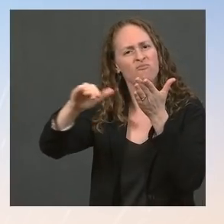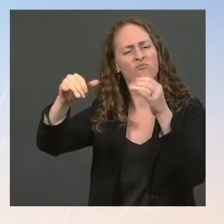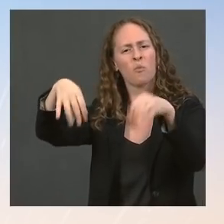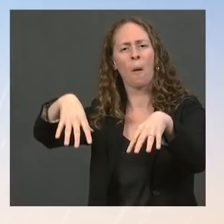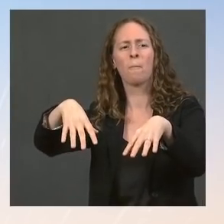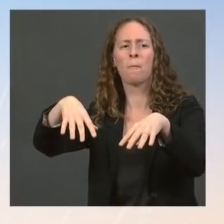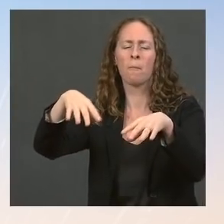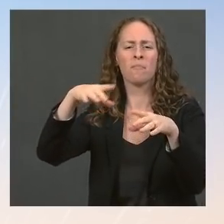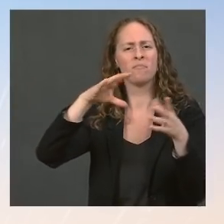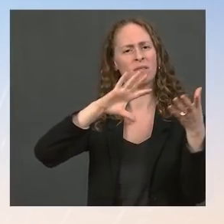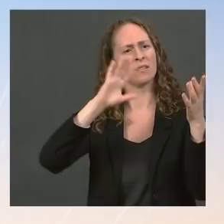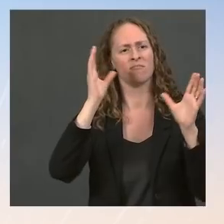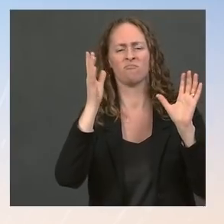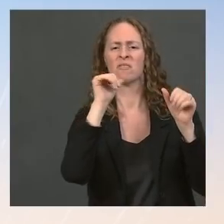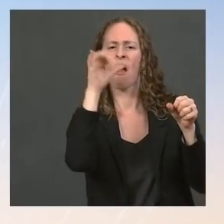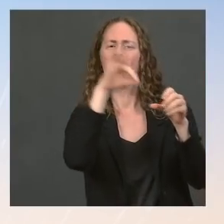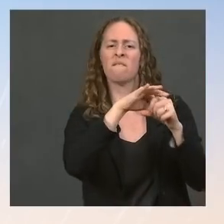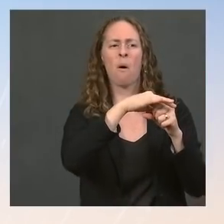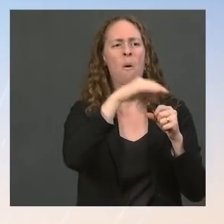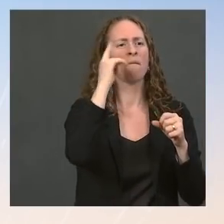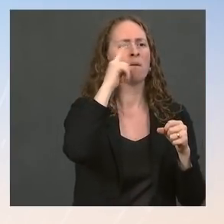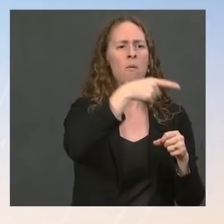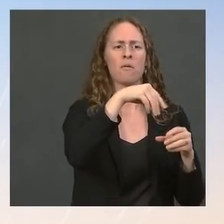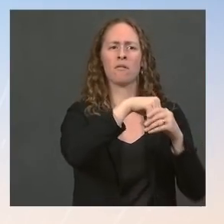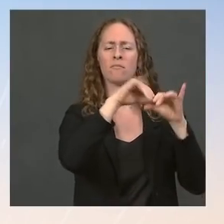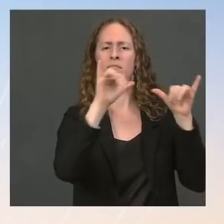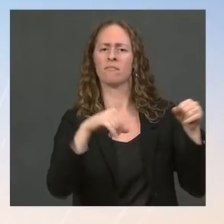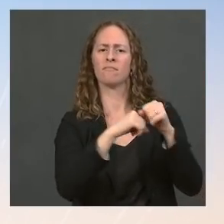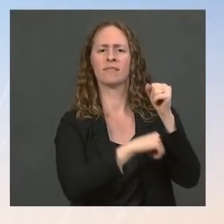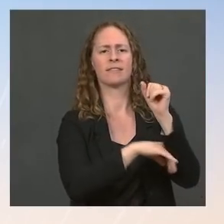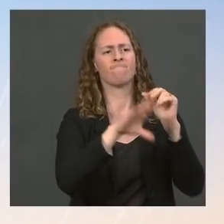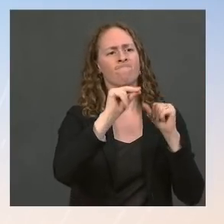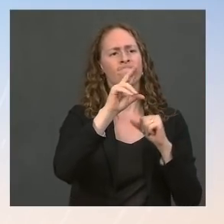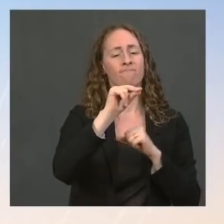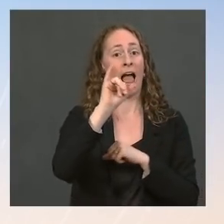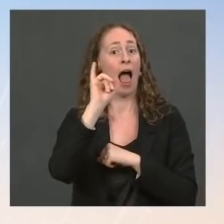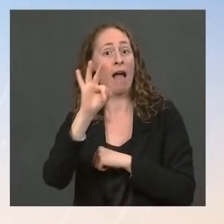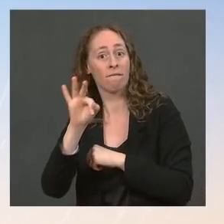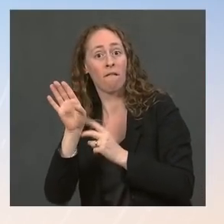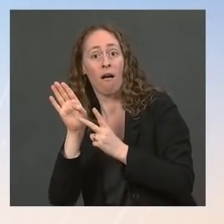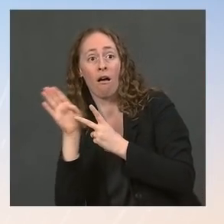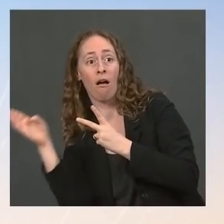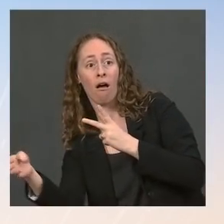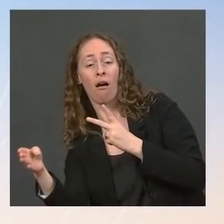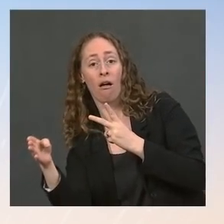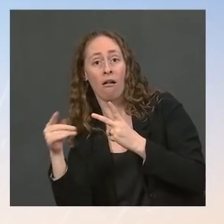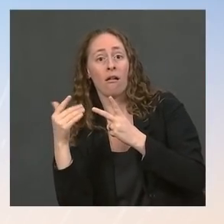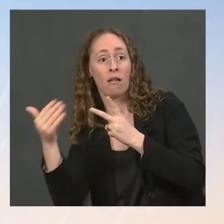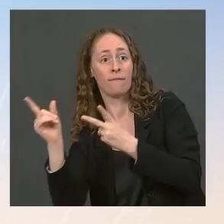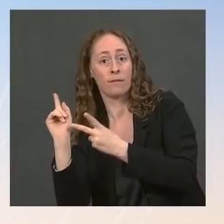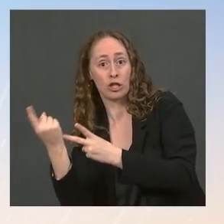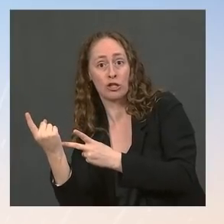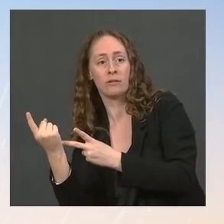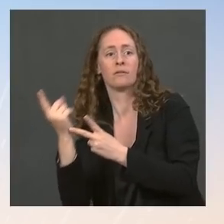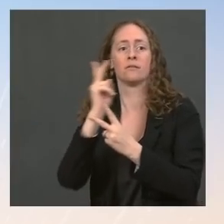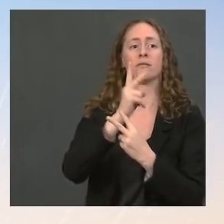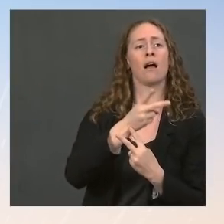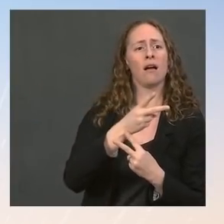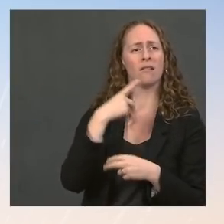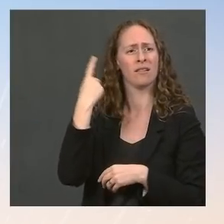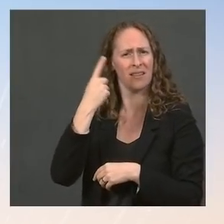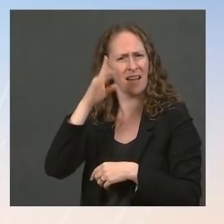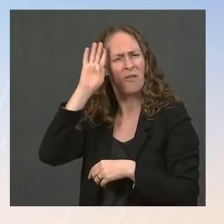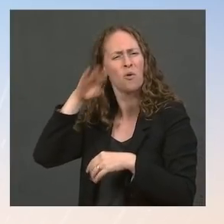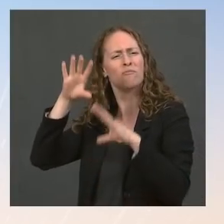package, unless the reconciliation package passes first. Now, I know President Biden has worked closely with Senator Sanders. What happened